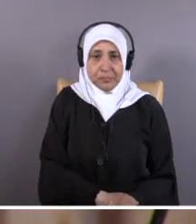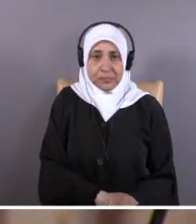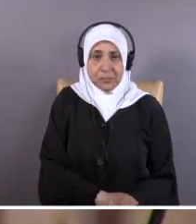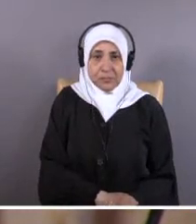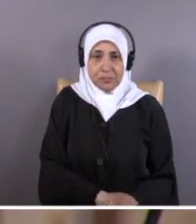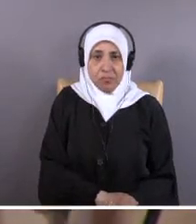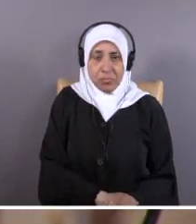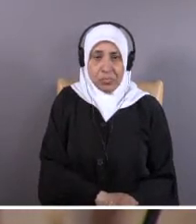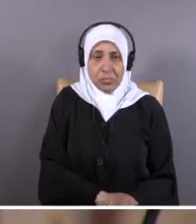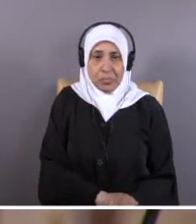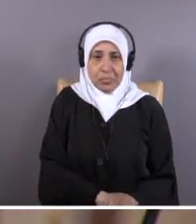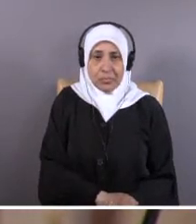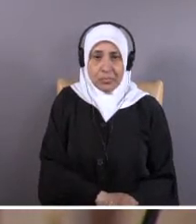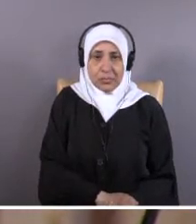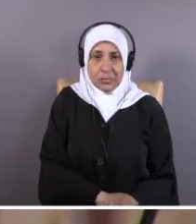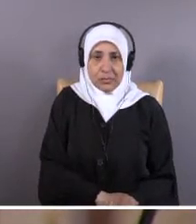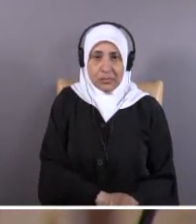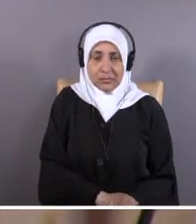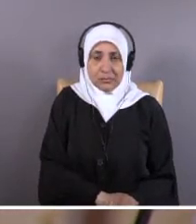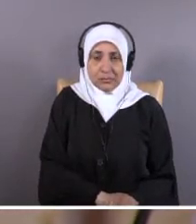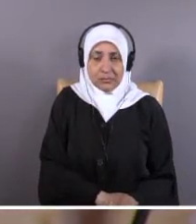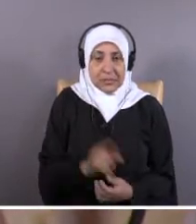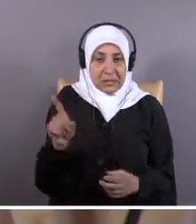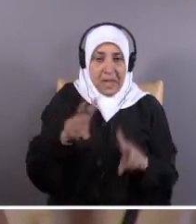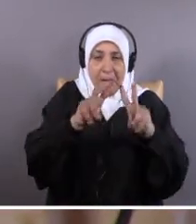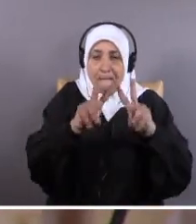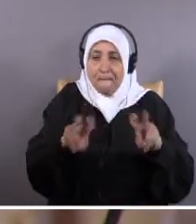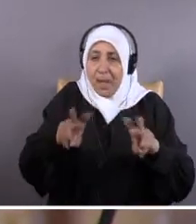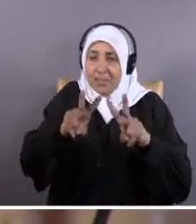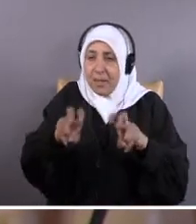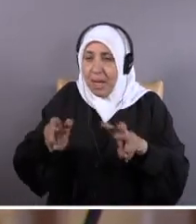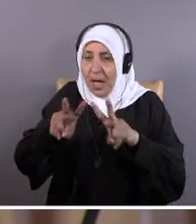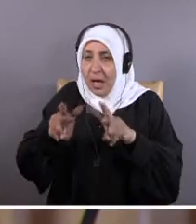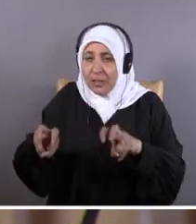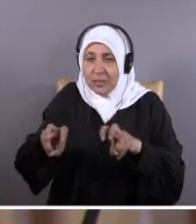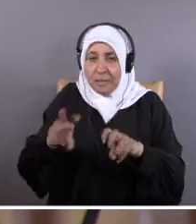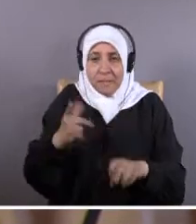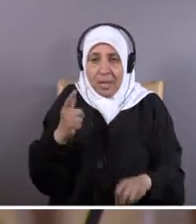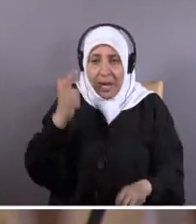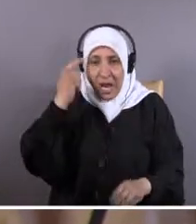Native American elders, teachers.